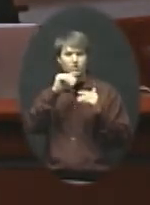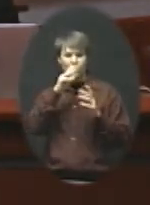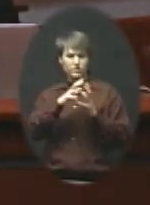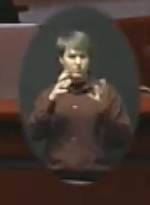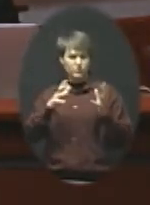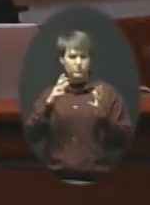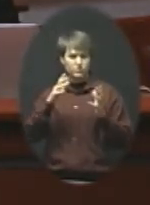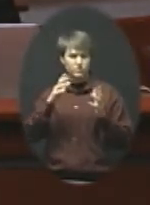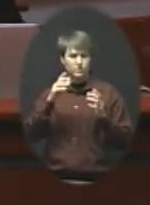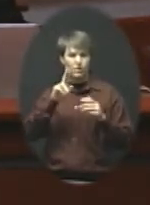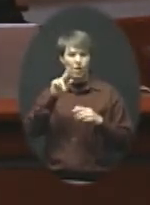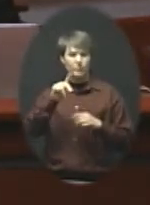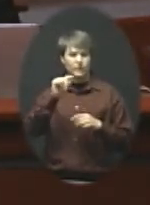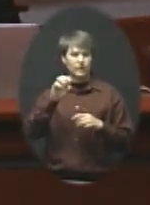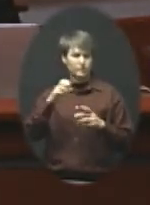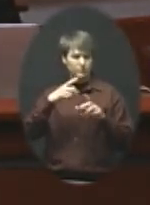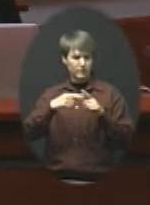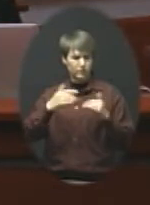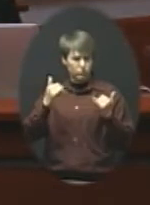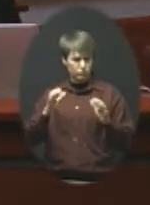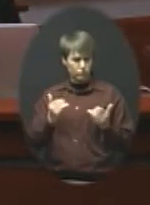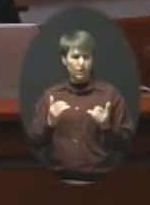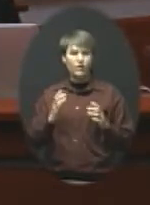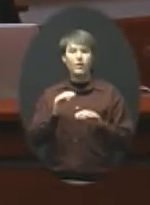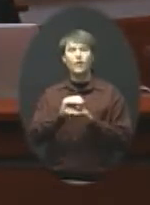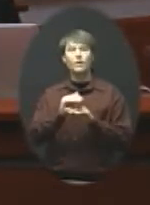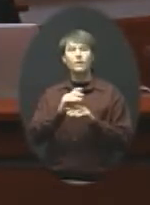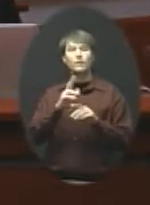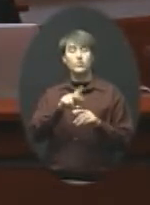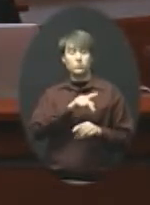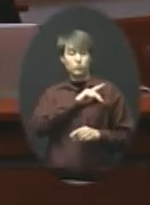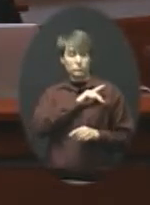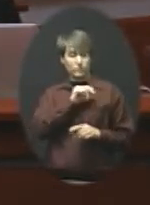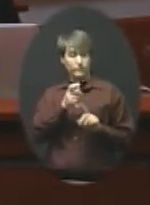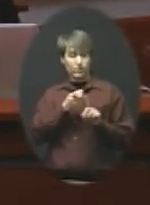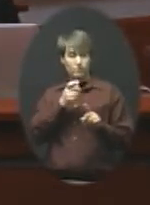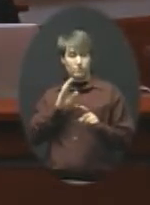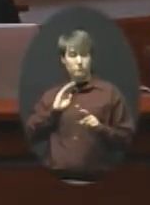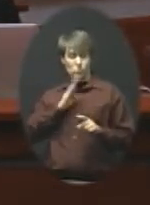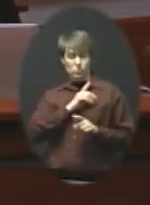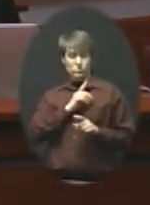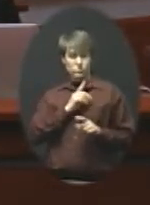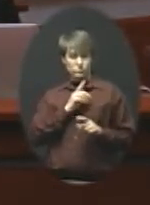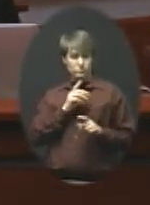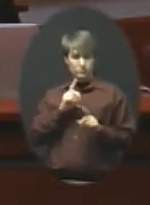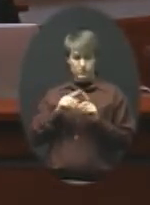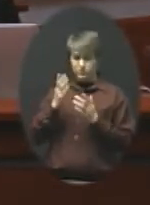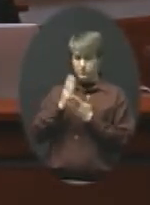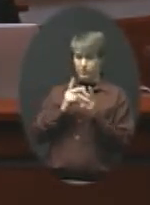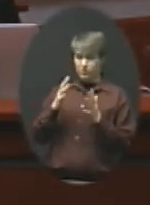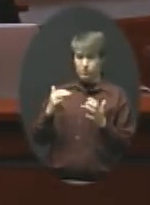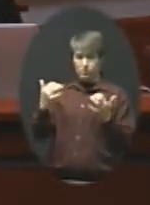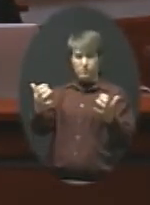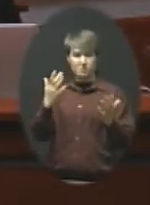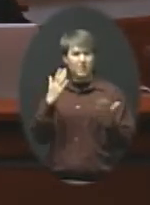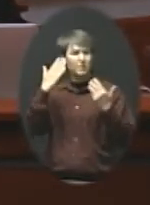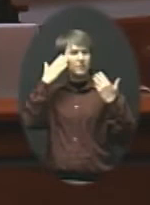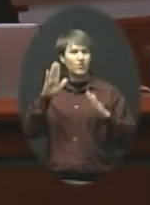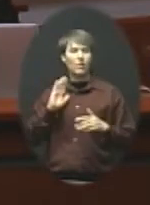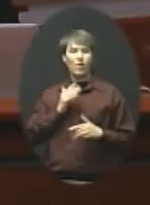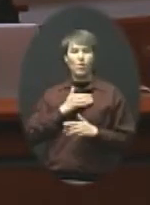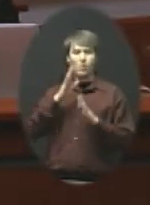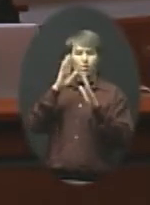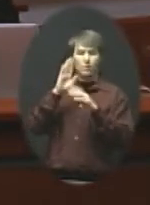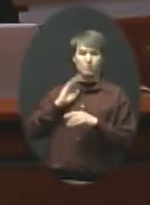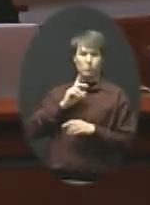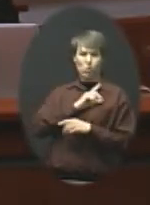sit tonight. The first thing from a personal standpoint in terms of board members, but some people in the audience may not know that our board president,